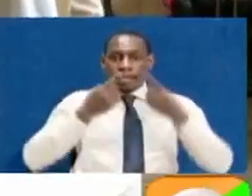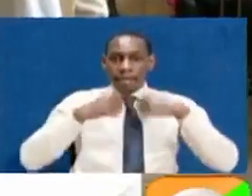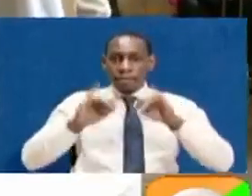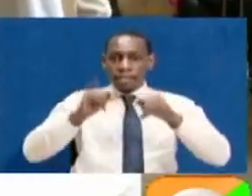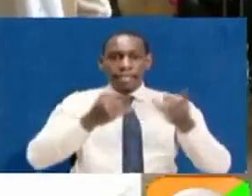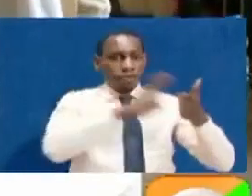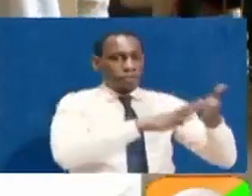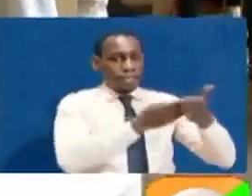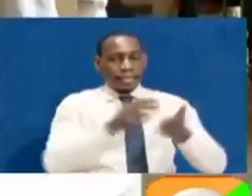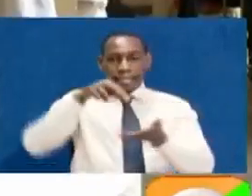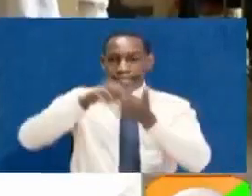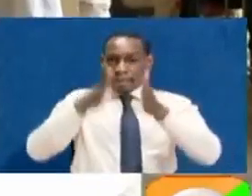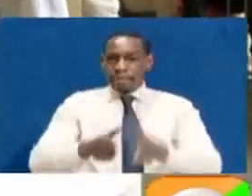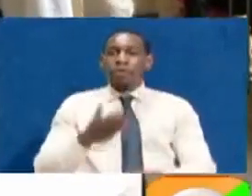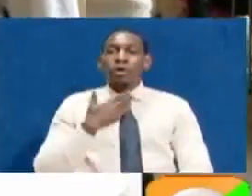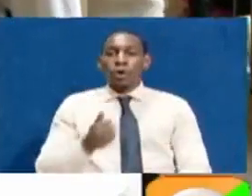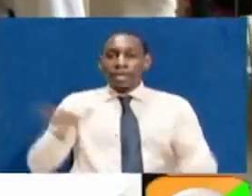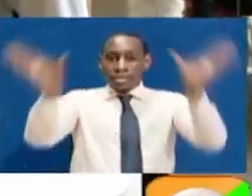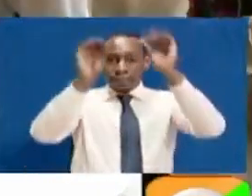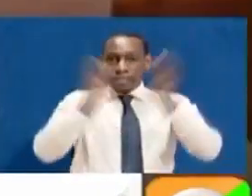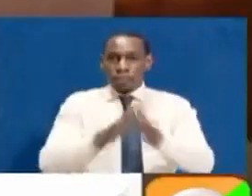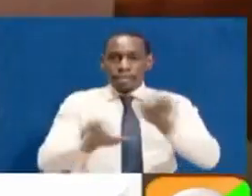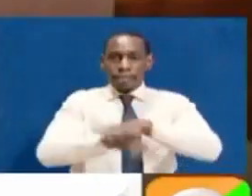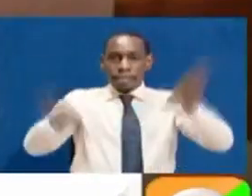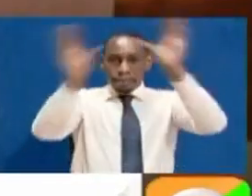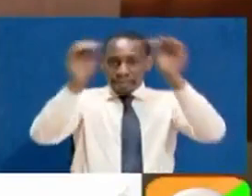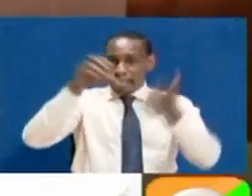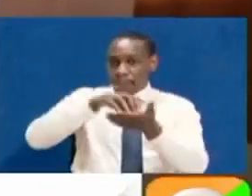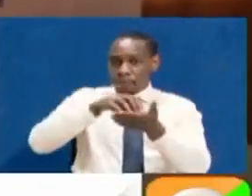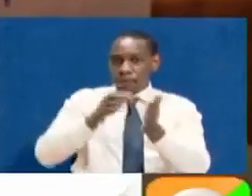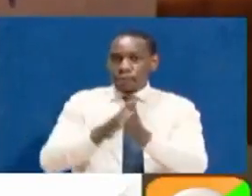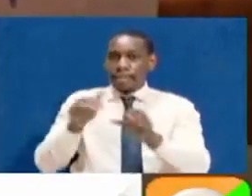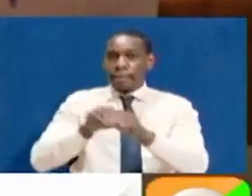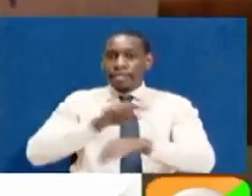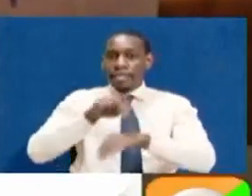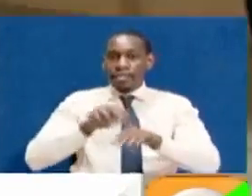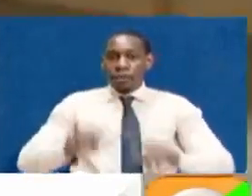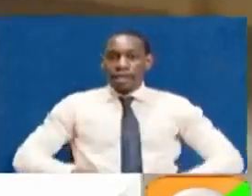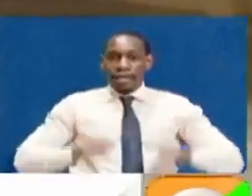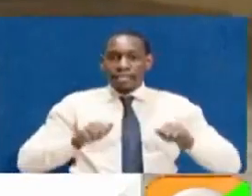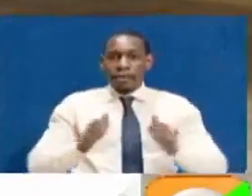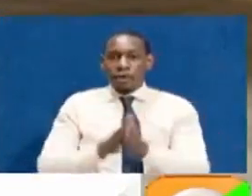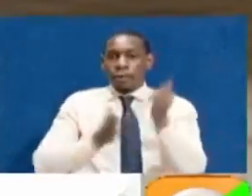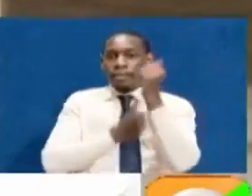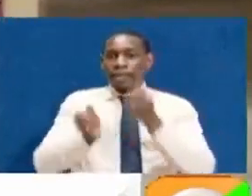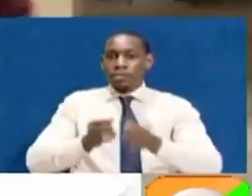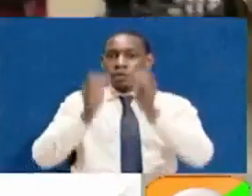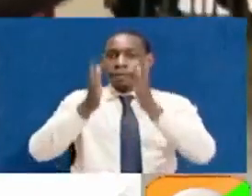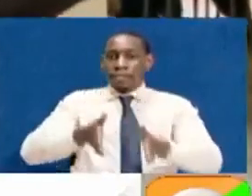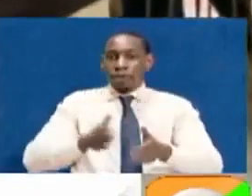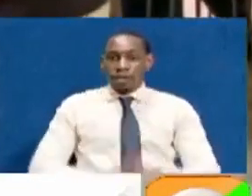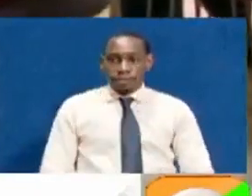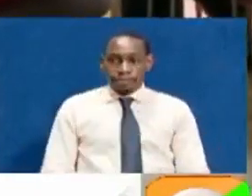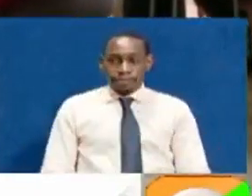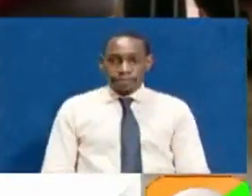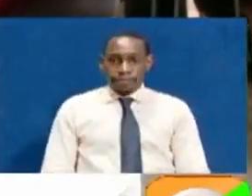new criteria for candidates vying for the president's and vice president's position, members of the national executive, and branch officials.